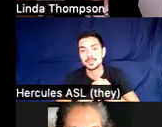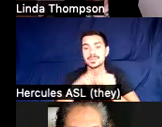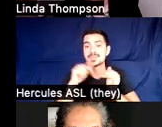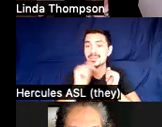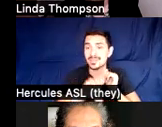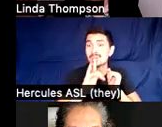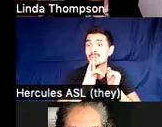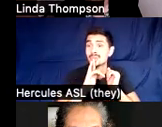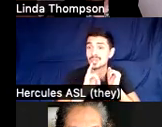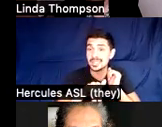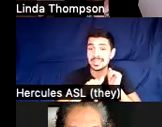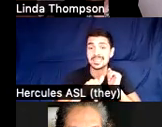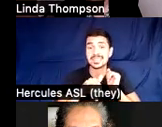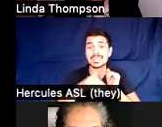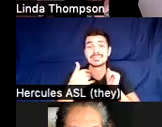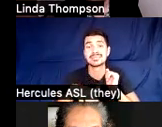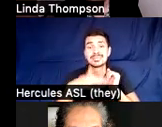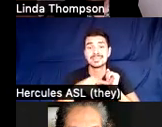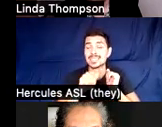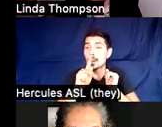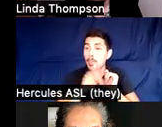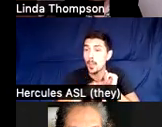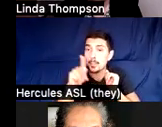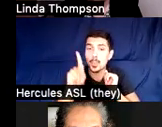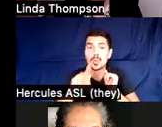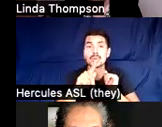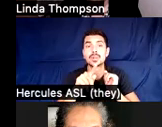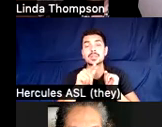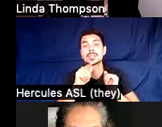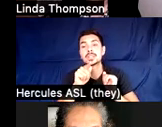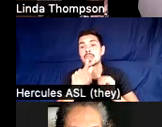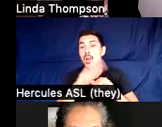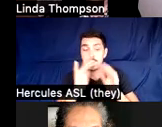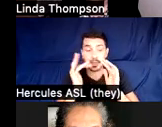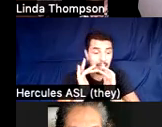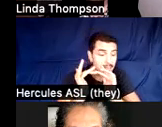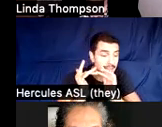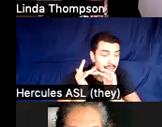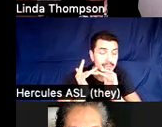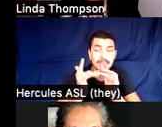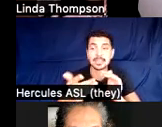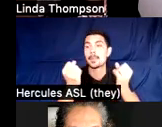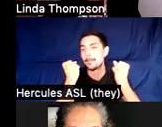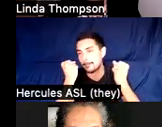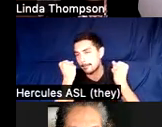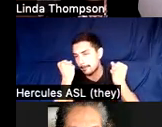you're going to have this PowerPoint. There is also online